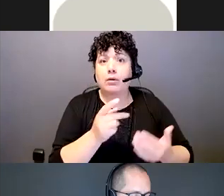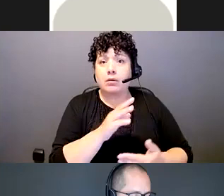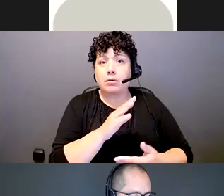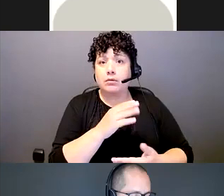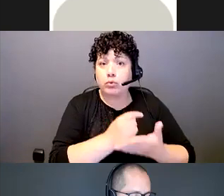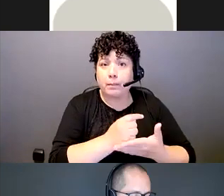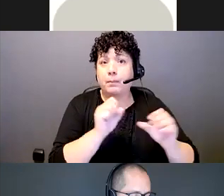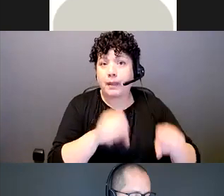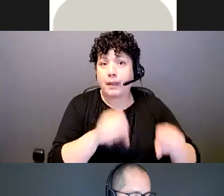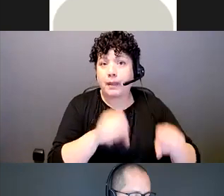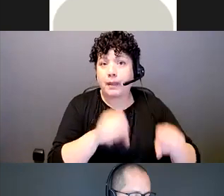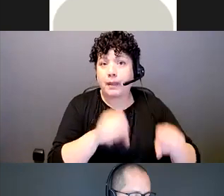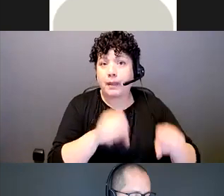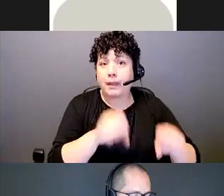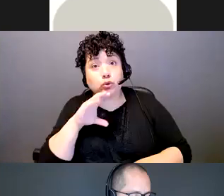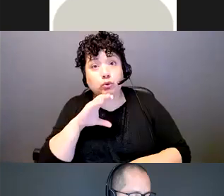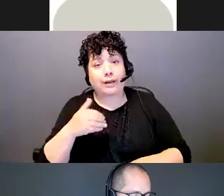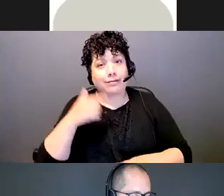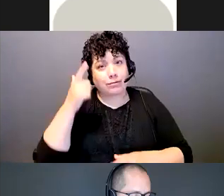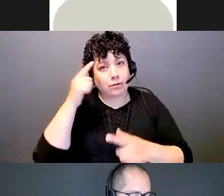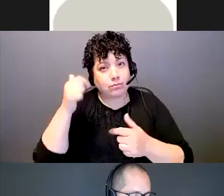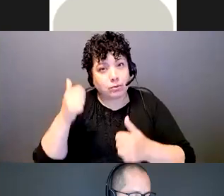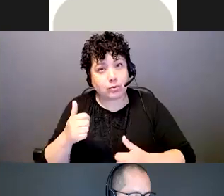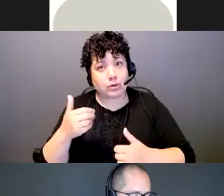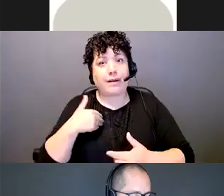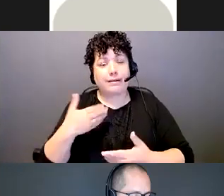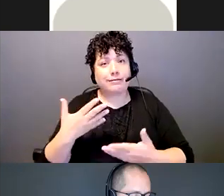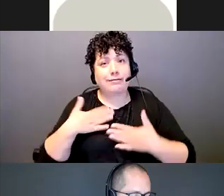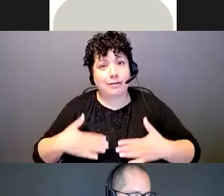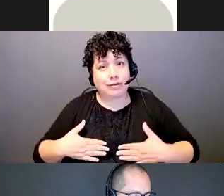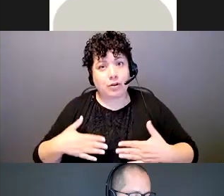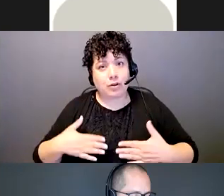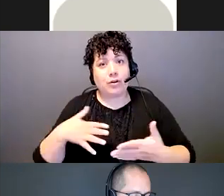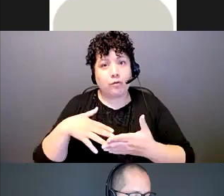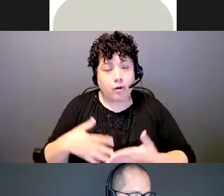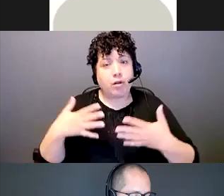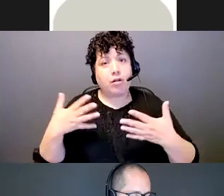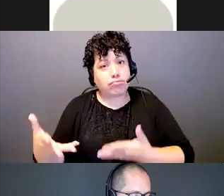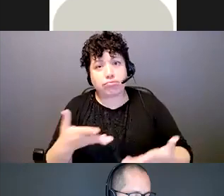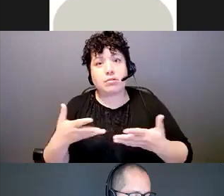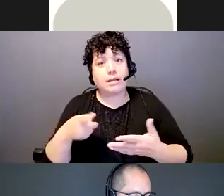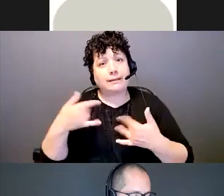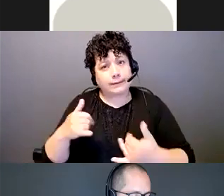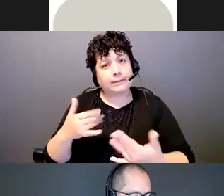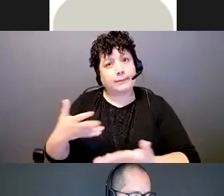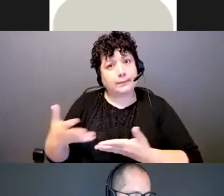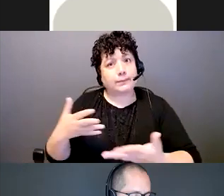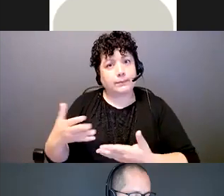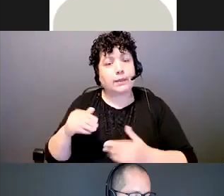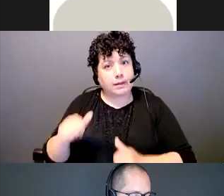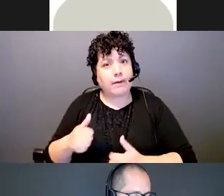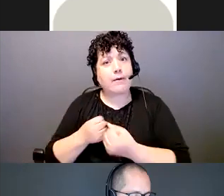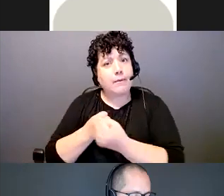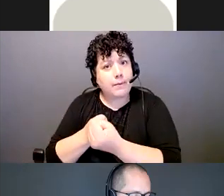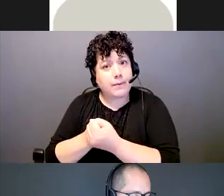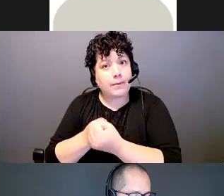cognitive impairment, you still can work with them very, very well in spite of that person not admitting that